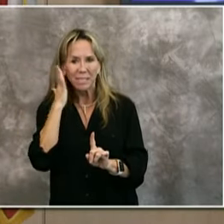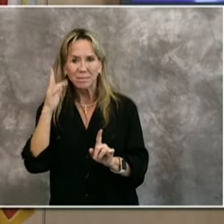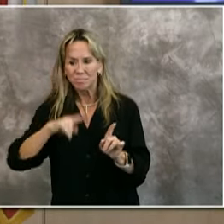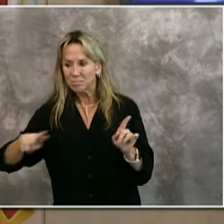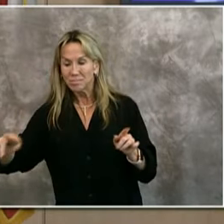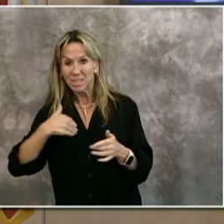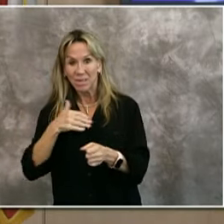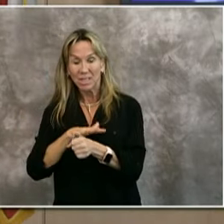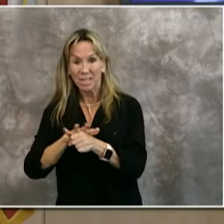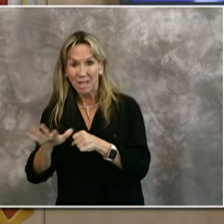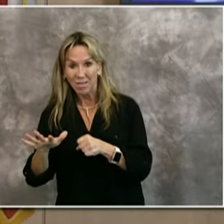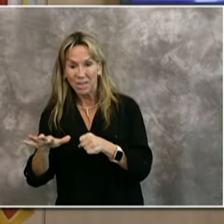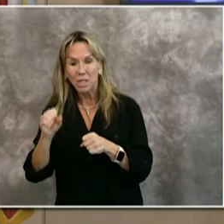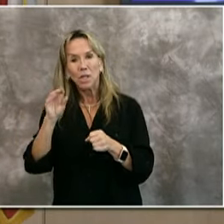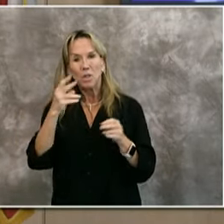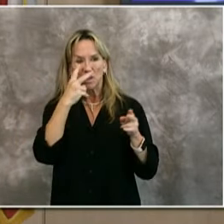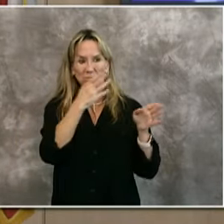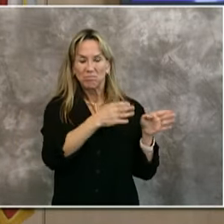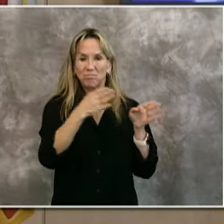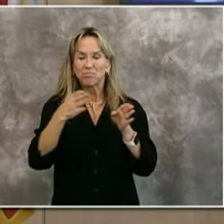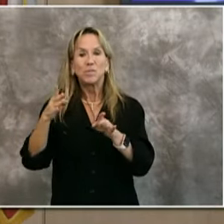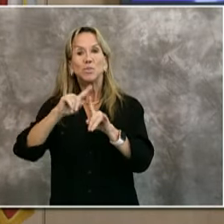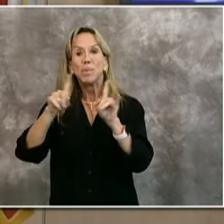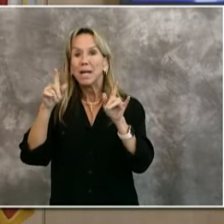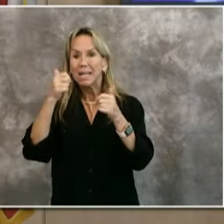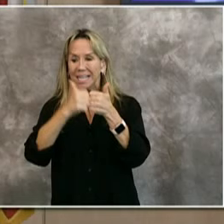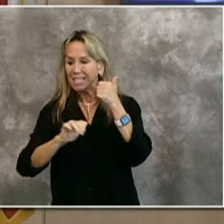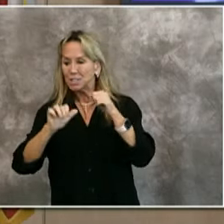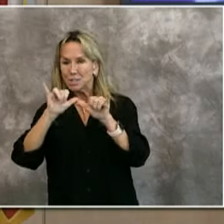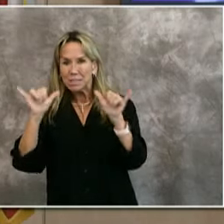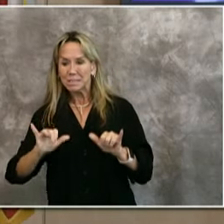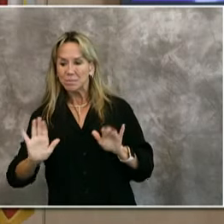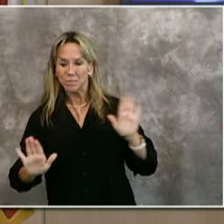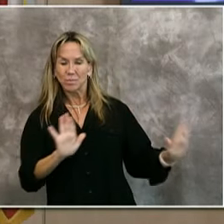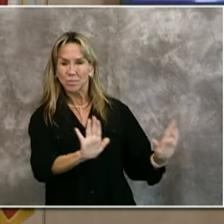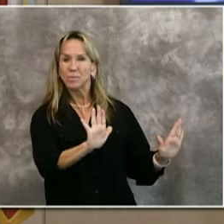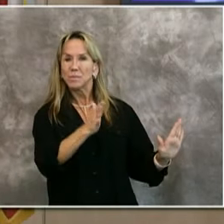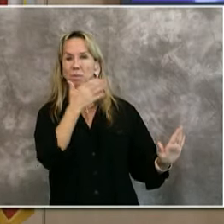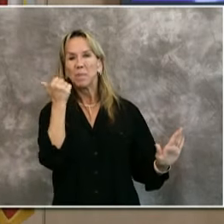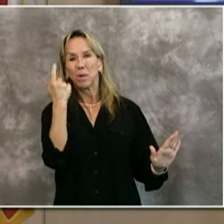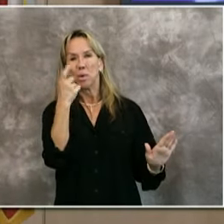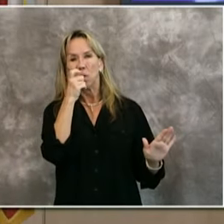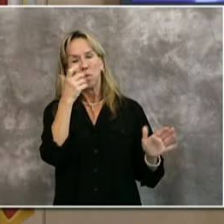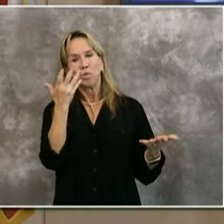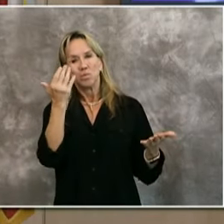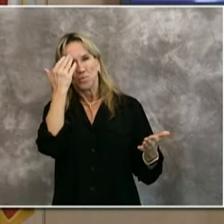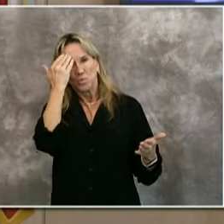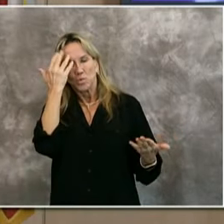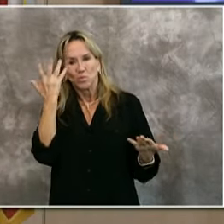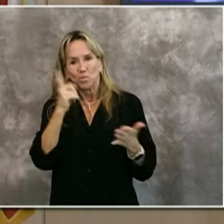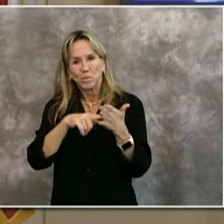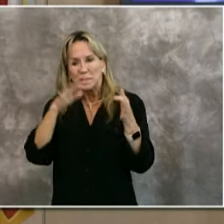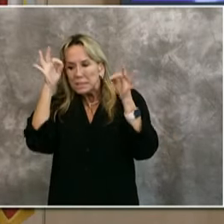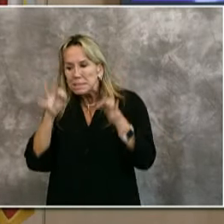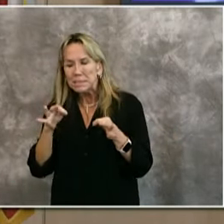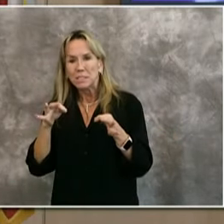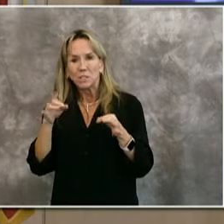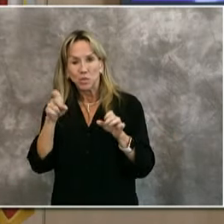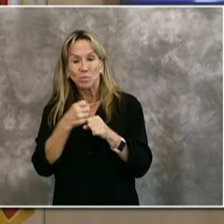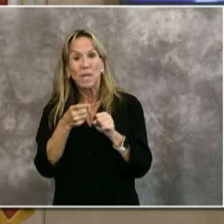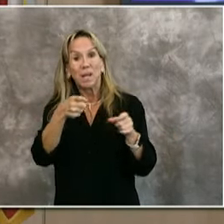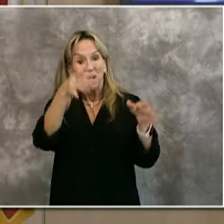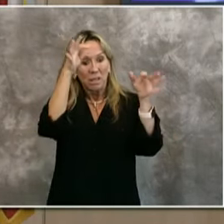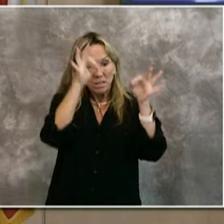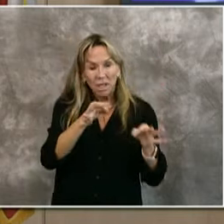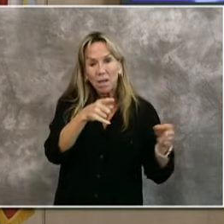And again, those types of decisions are best made within each system, and those systems are giving us daily feedback to be sure that if